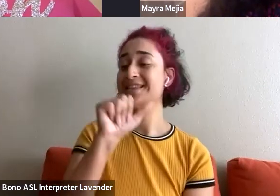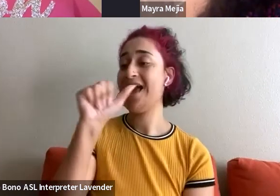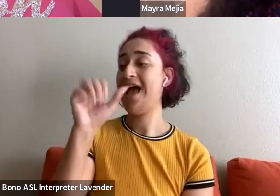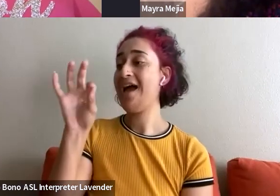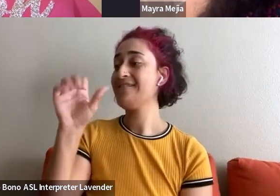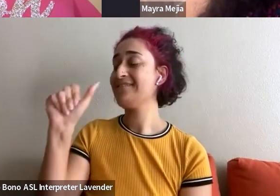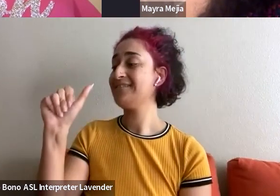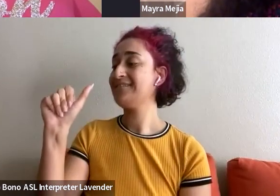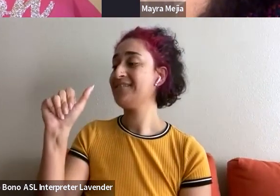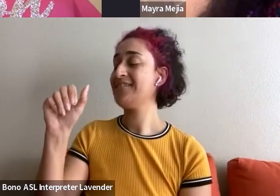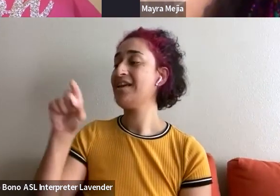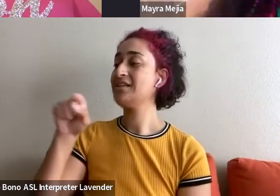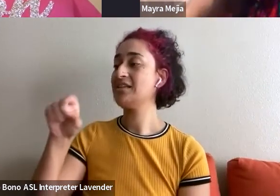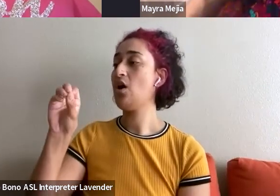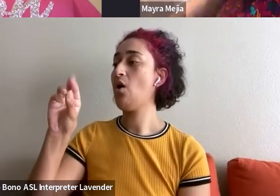or